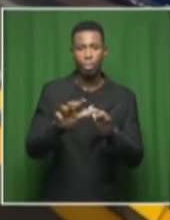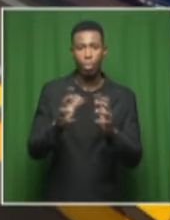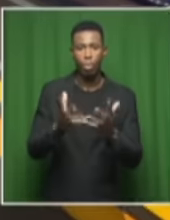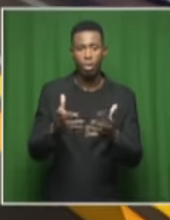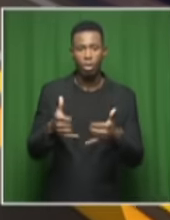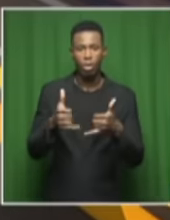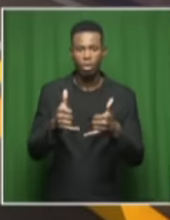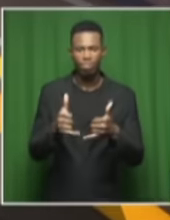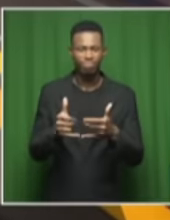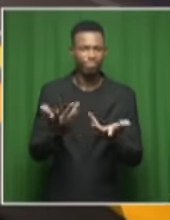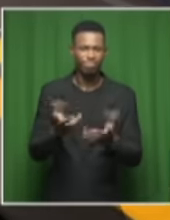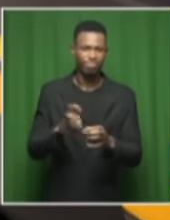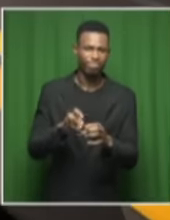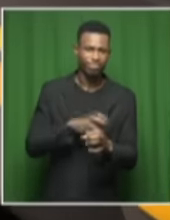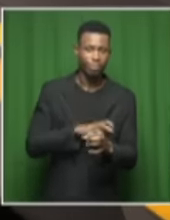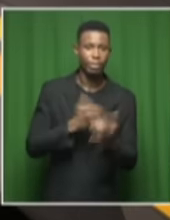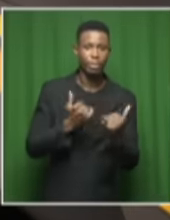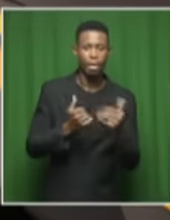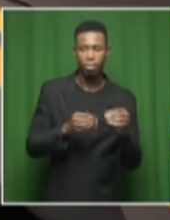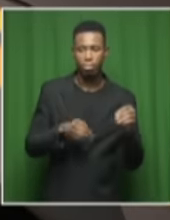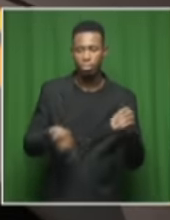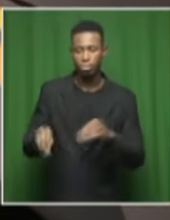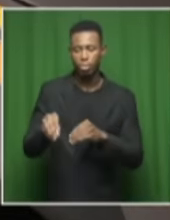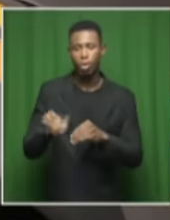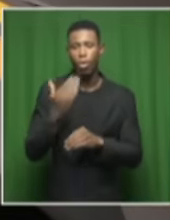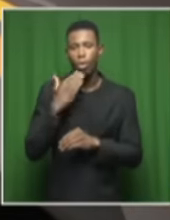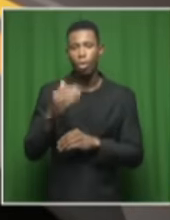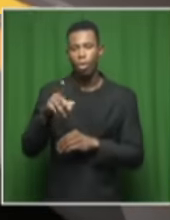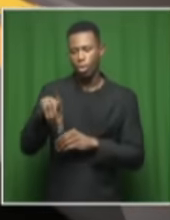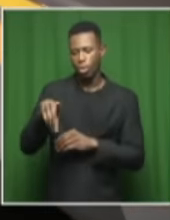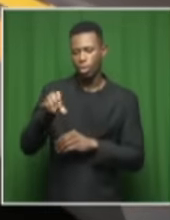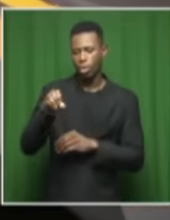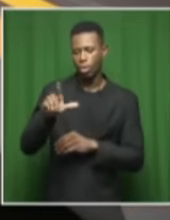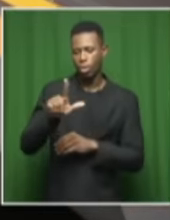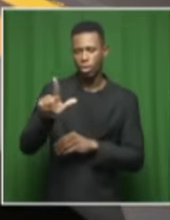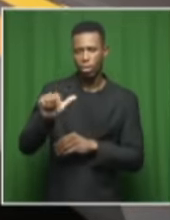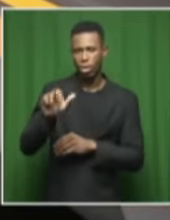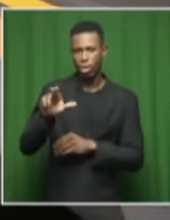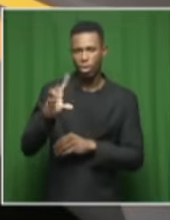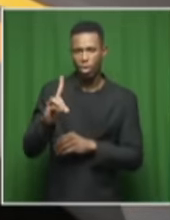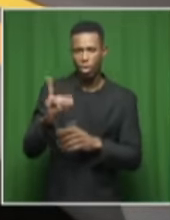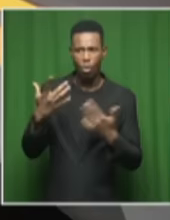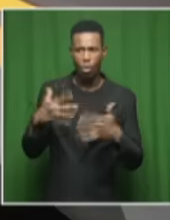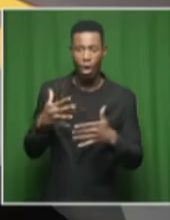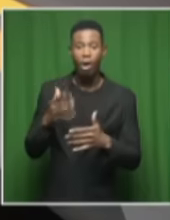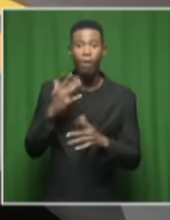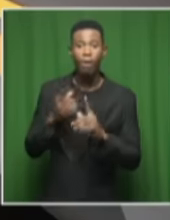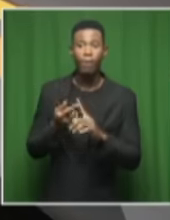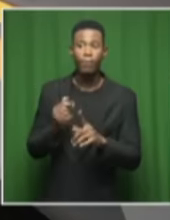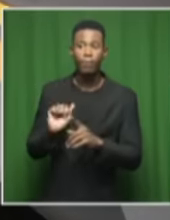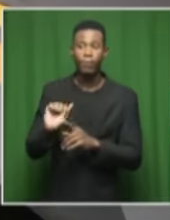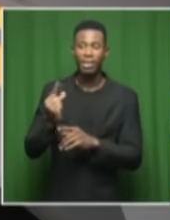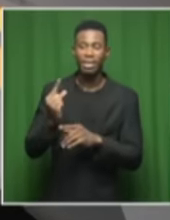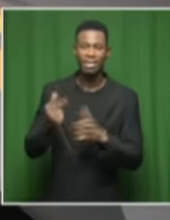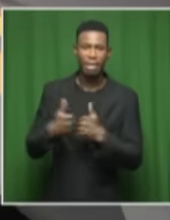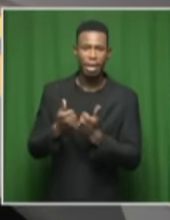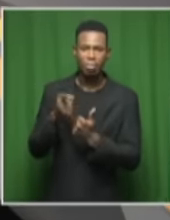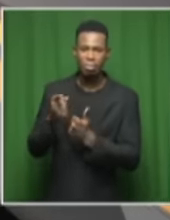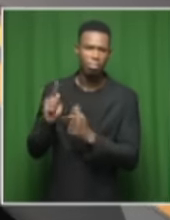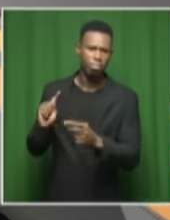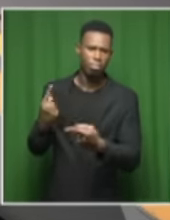Andre Pollard, because he was absolutely phenomenal ever since he got into that first game he played for South Africa in this World Cup.